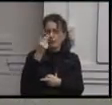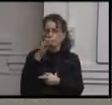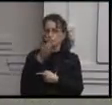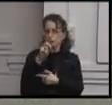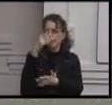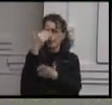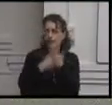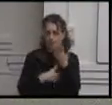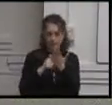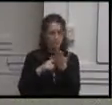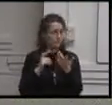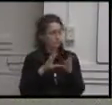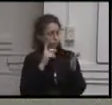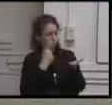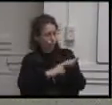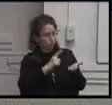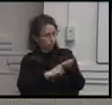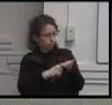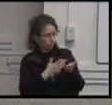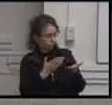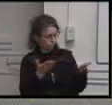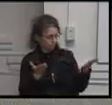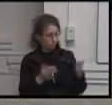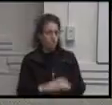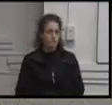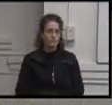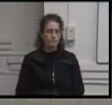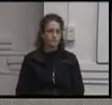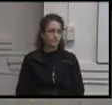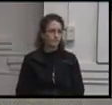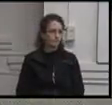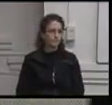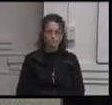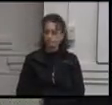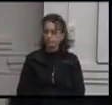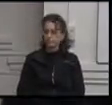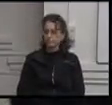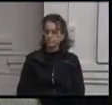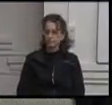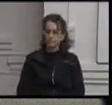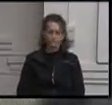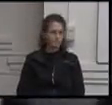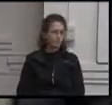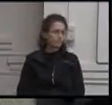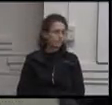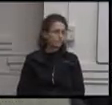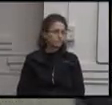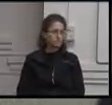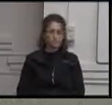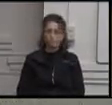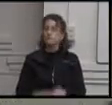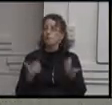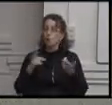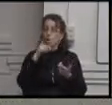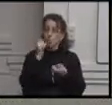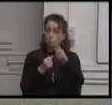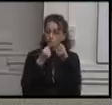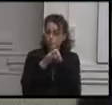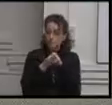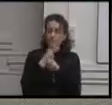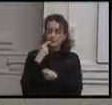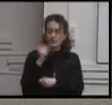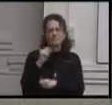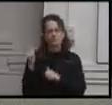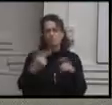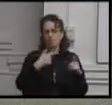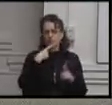further discussion? We have a motion to approve the errors and omissions to the 2014 grand list. All those in favor, please say aye.